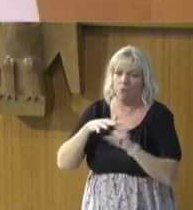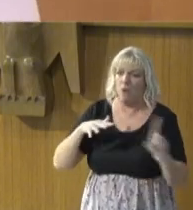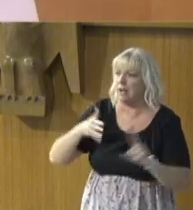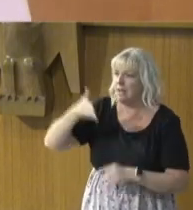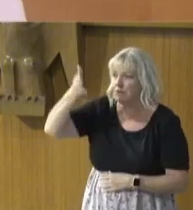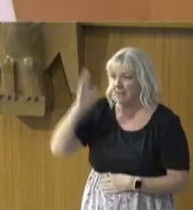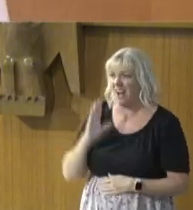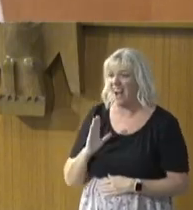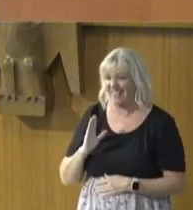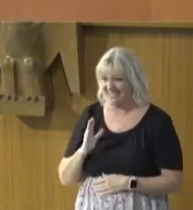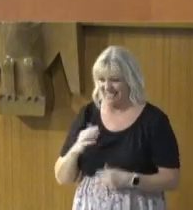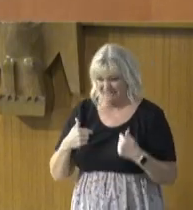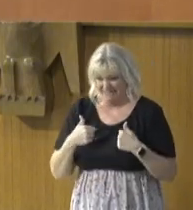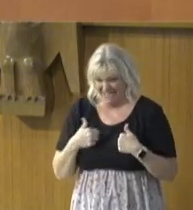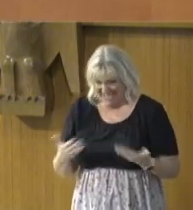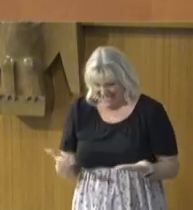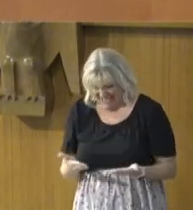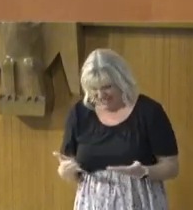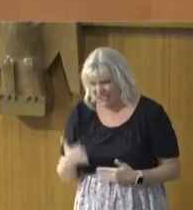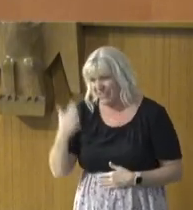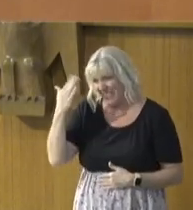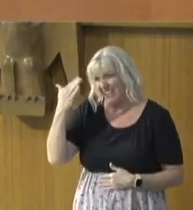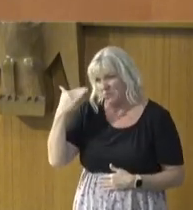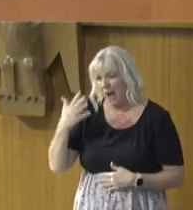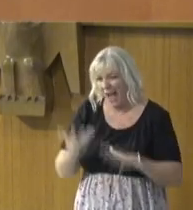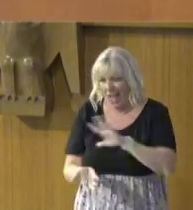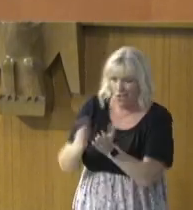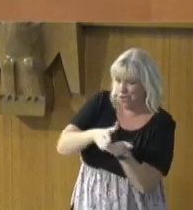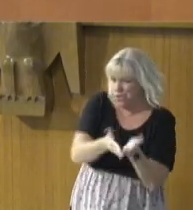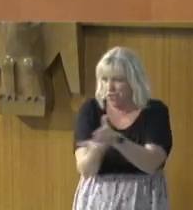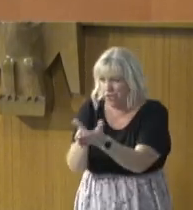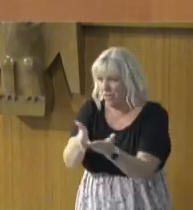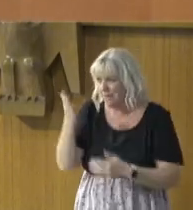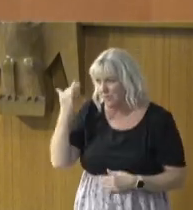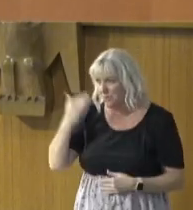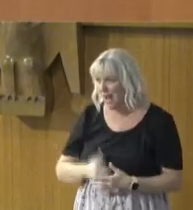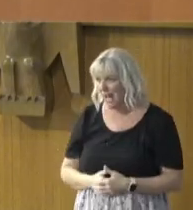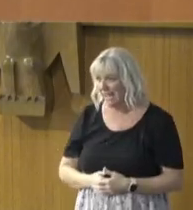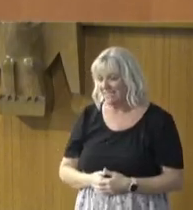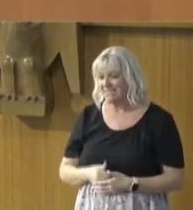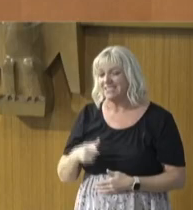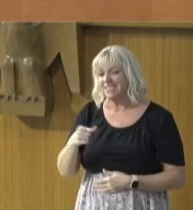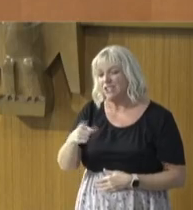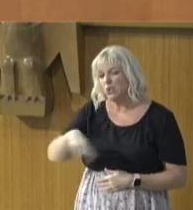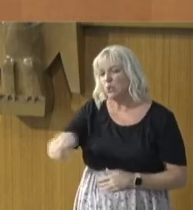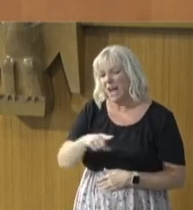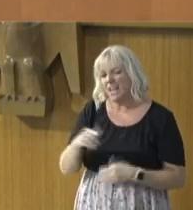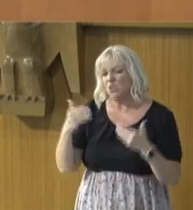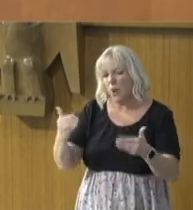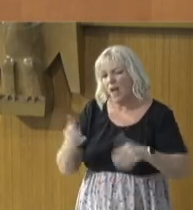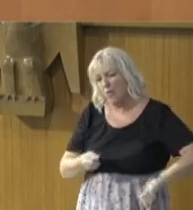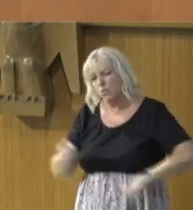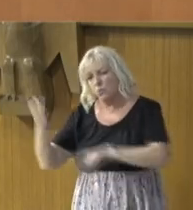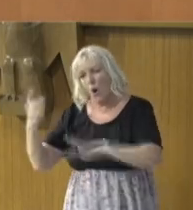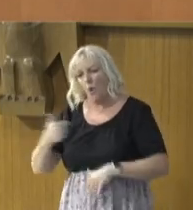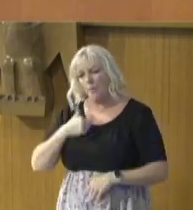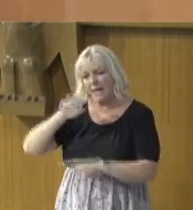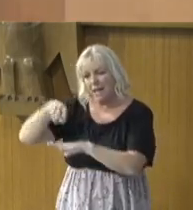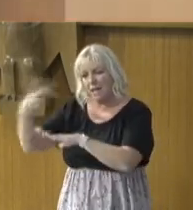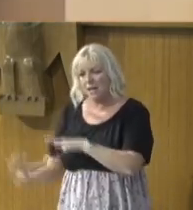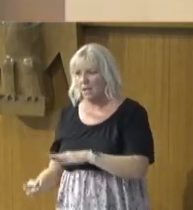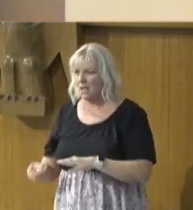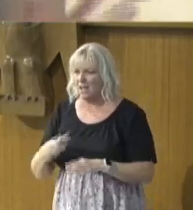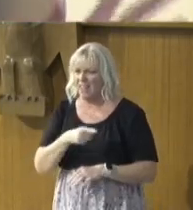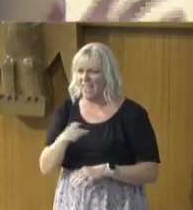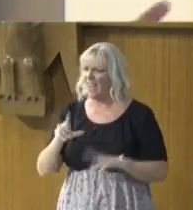presence on the boat that is causing the storm. He suggests they go ahead and throw him into the sea. Which at first they refuse